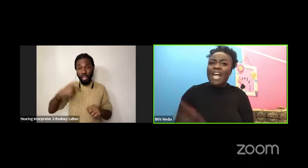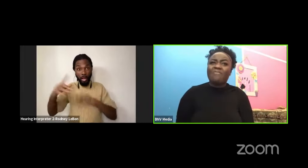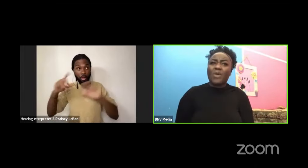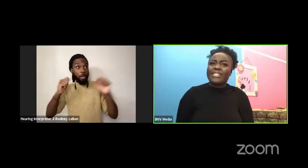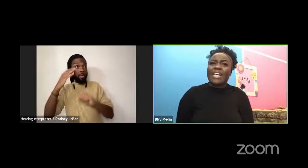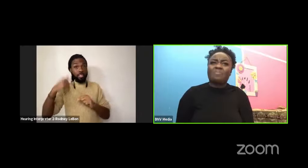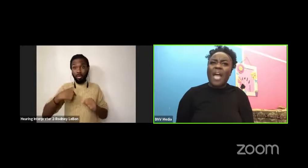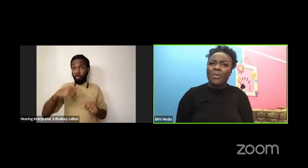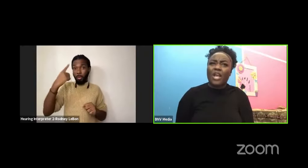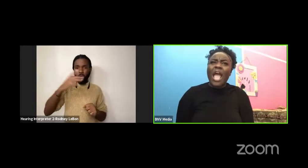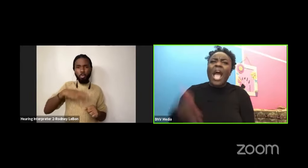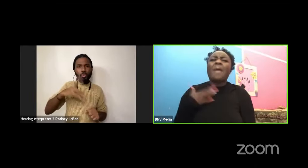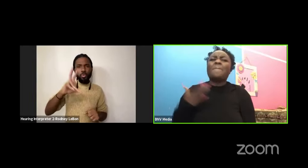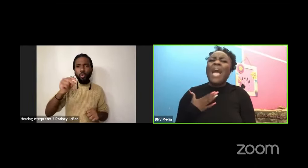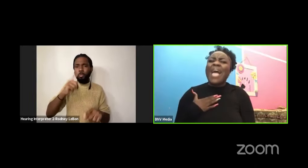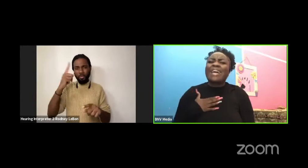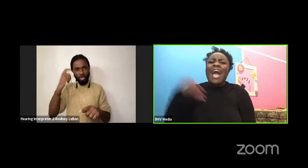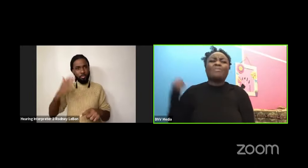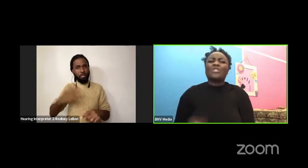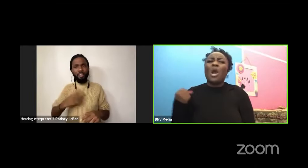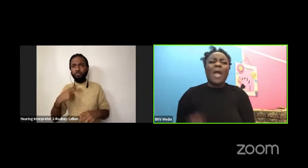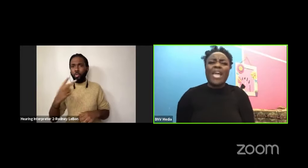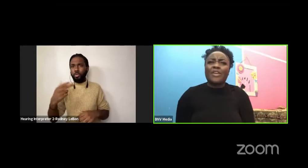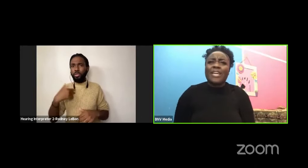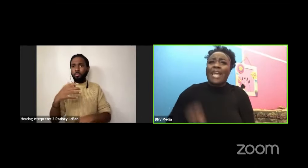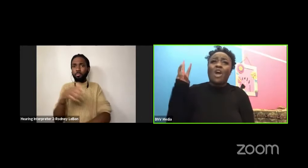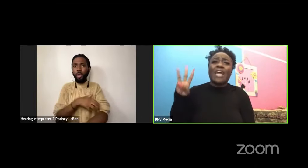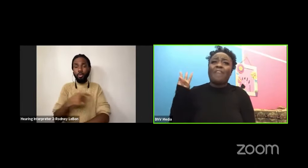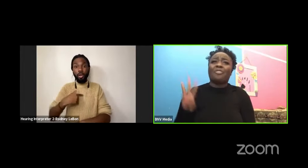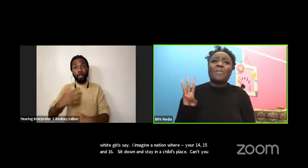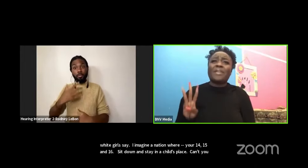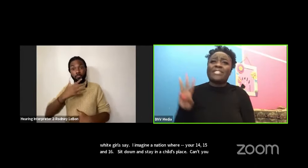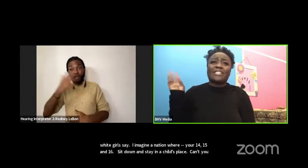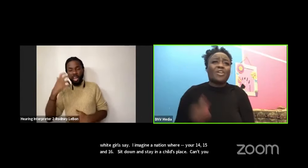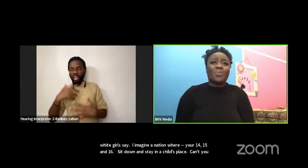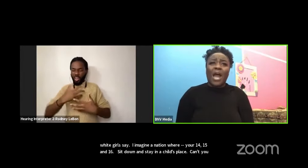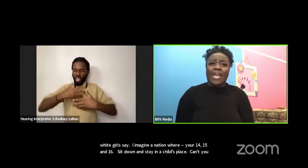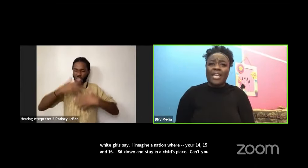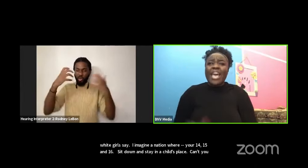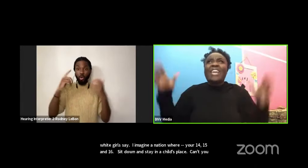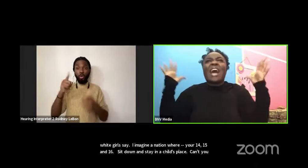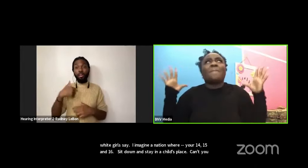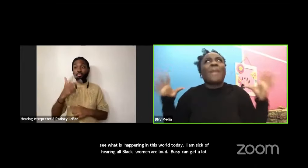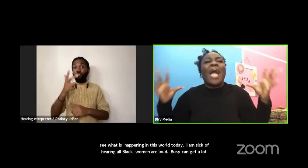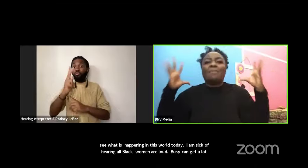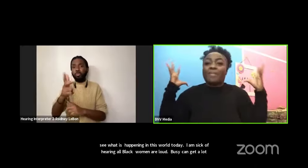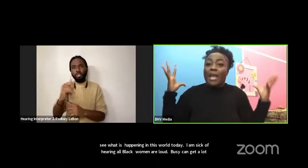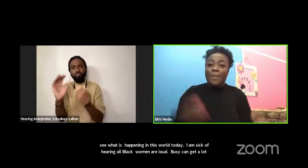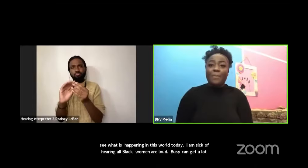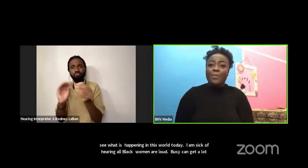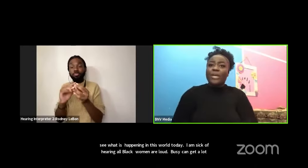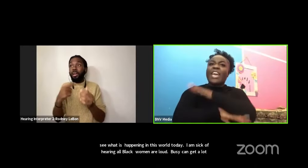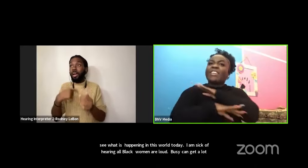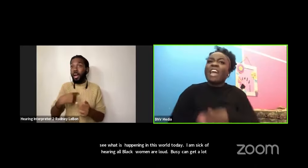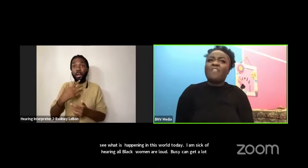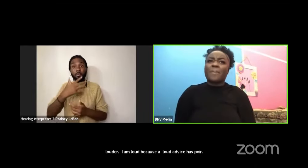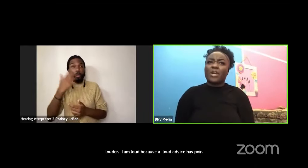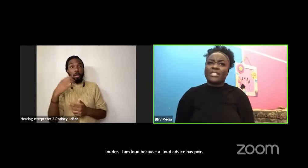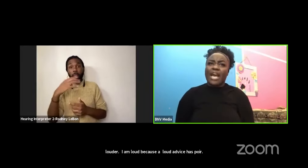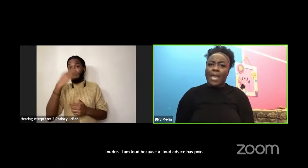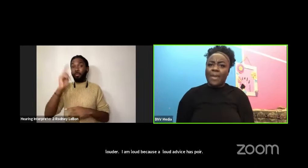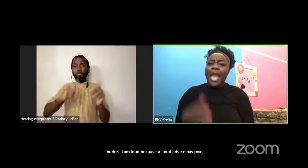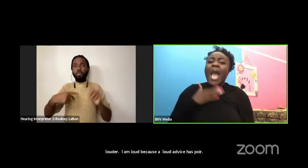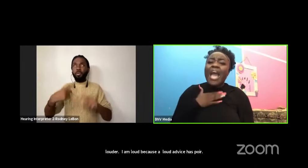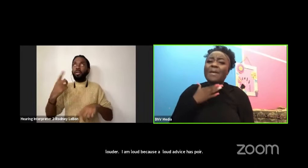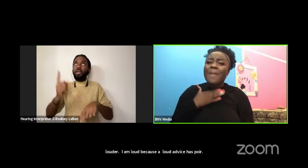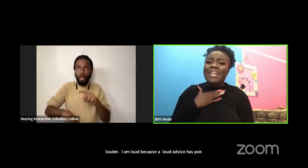but because a loud voice has power. I'm mad. I'm so angry, and I only have 3 minutes to tell you why. And I'm mad Black people can't never be